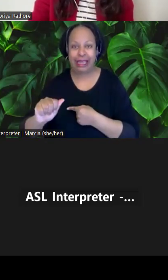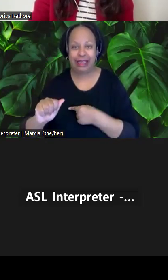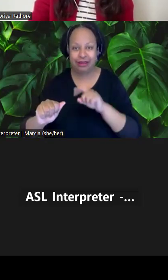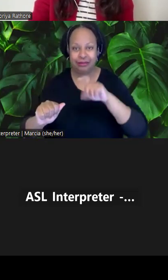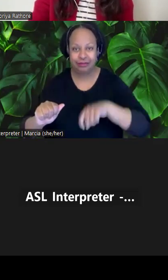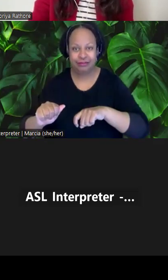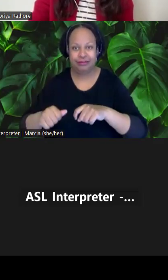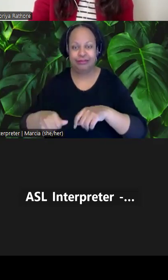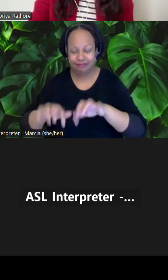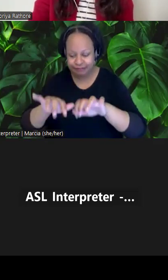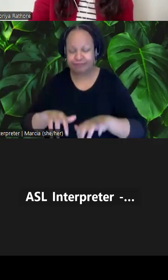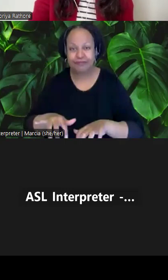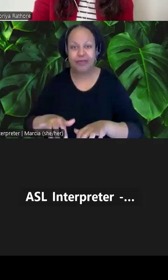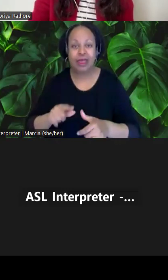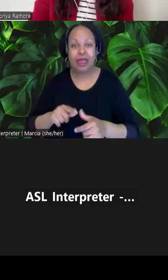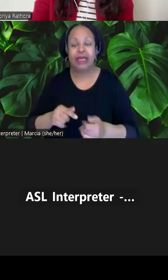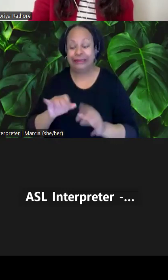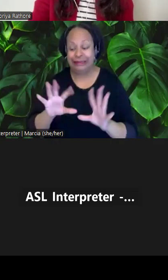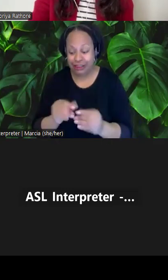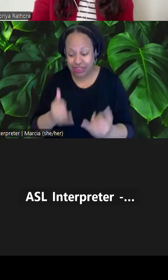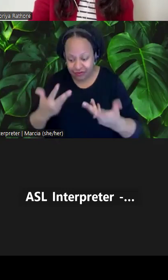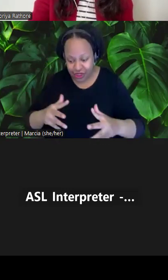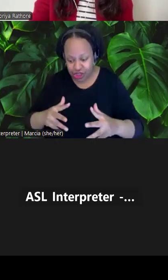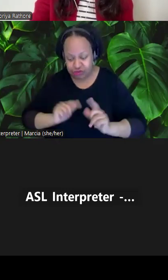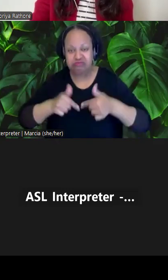it at the end of today's session.